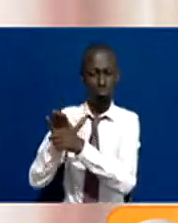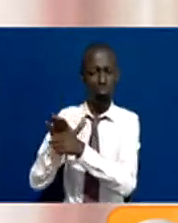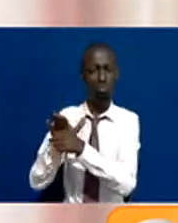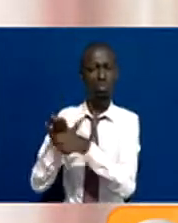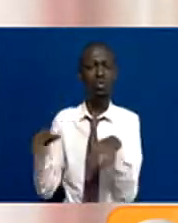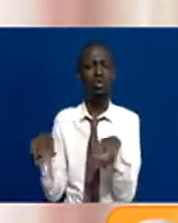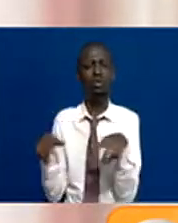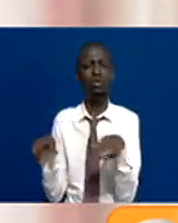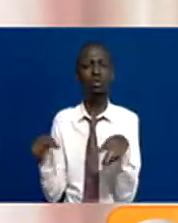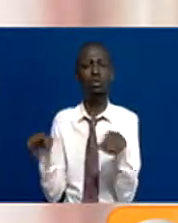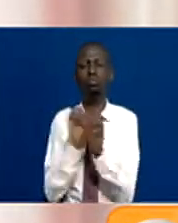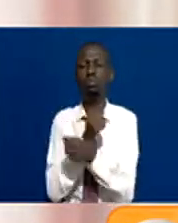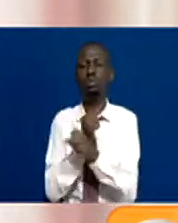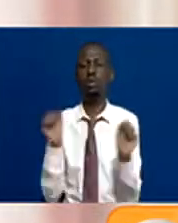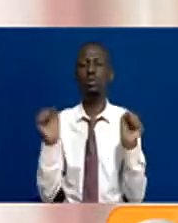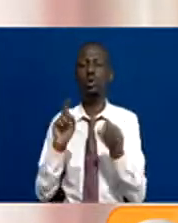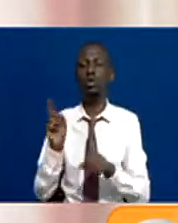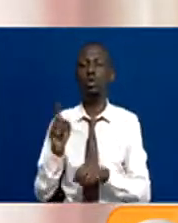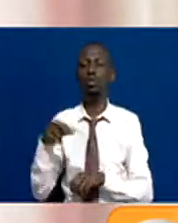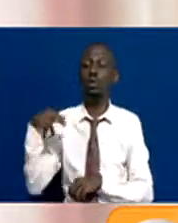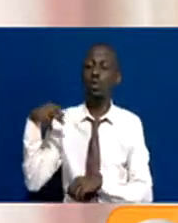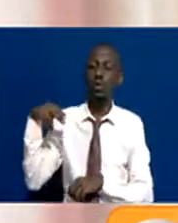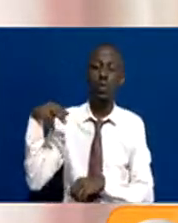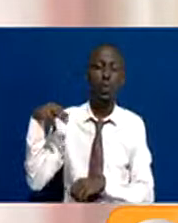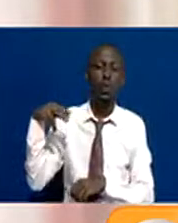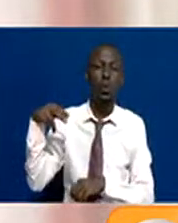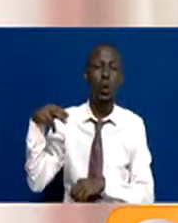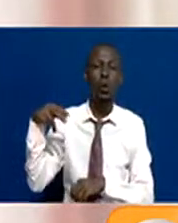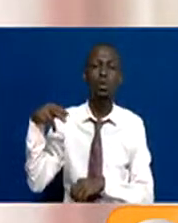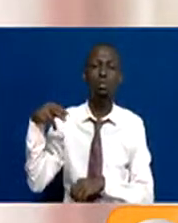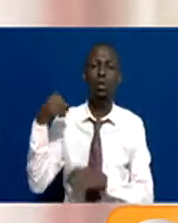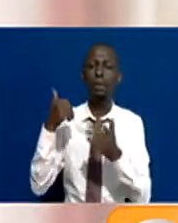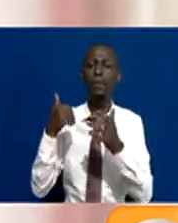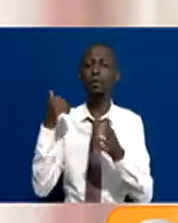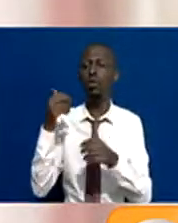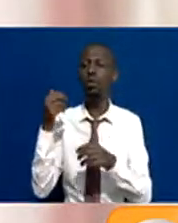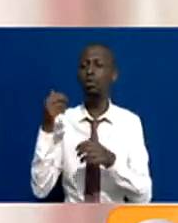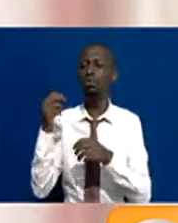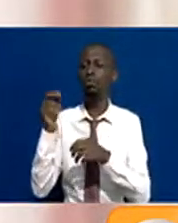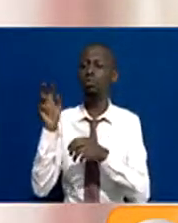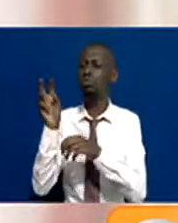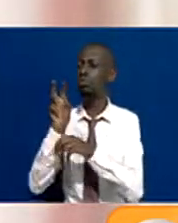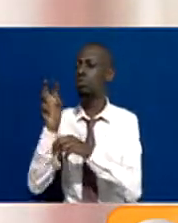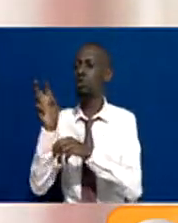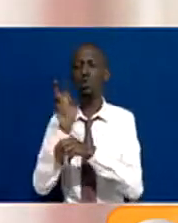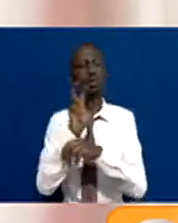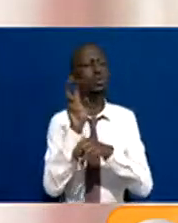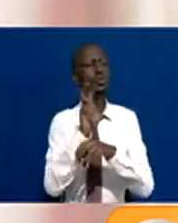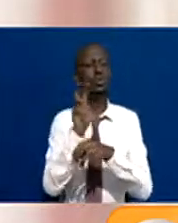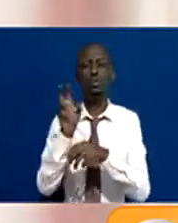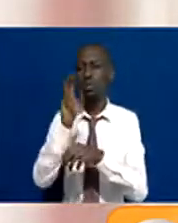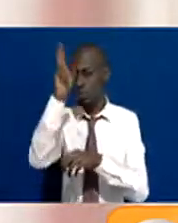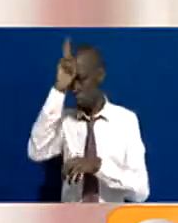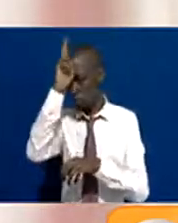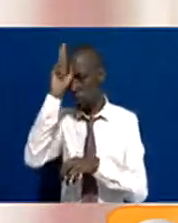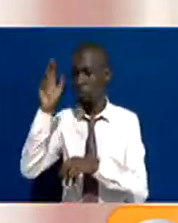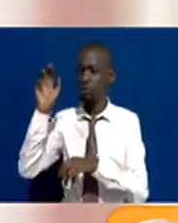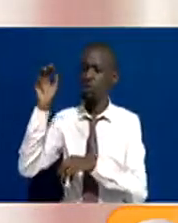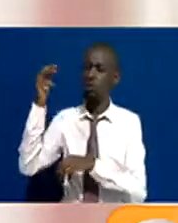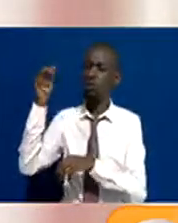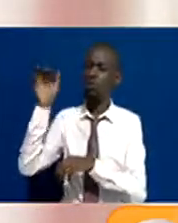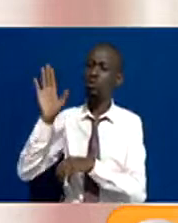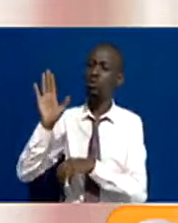walk in the streets of Nairobi without looking over my shoulder. I had police stopping me for